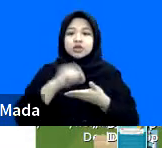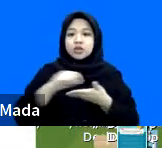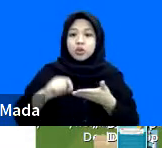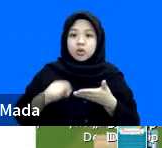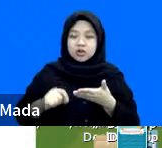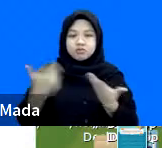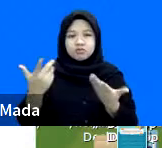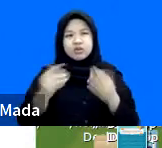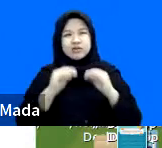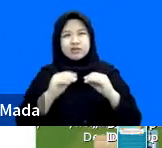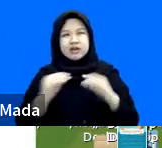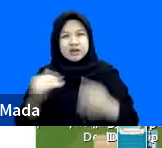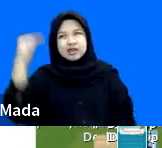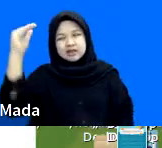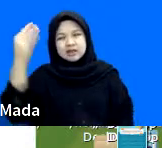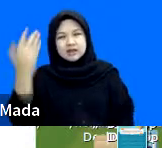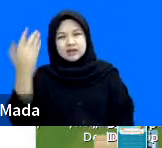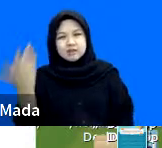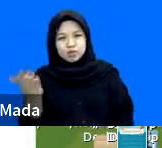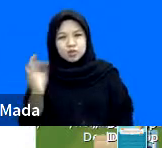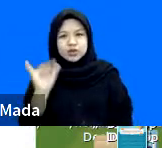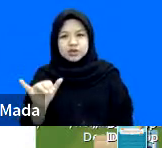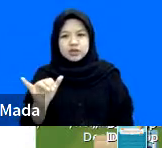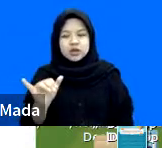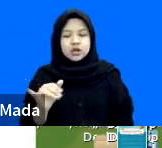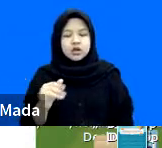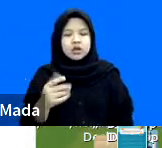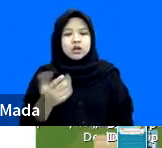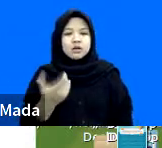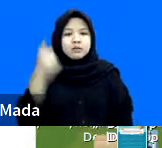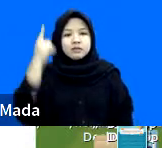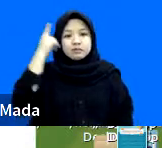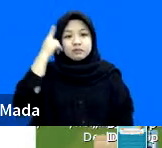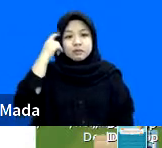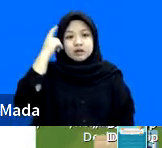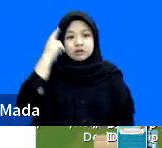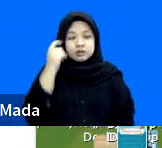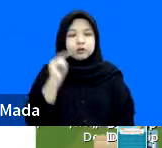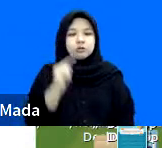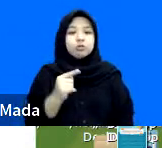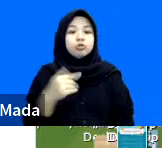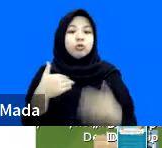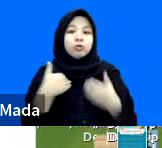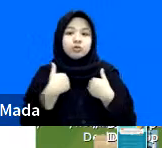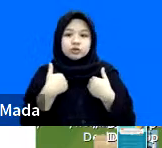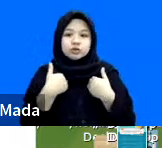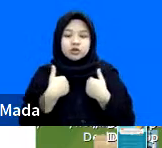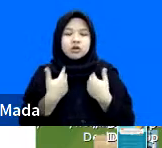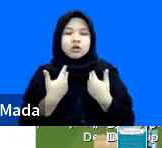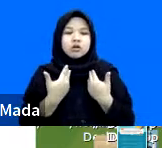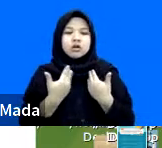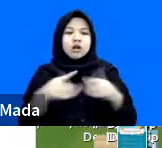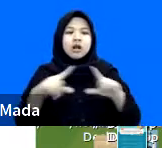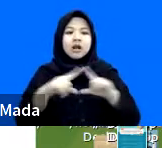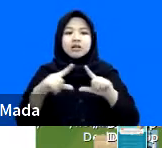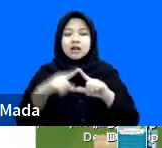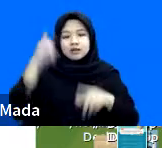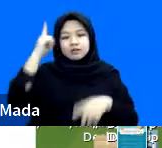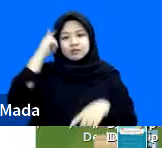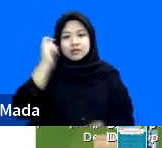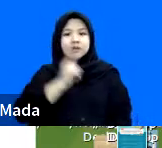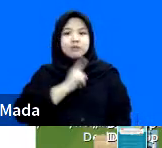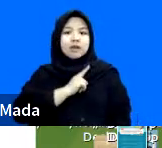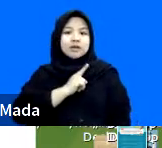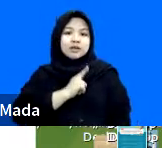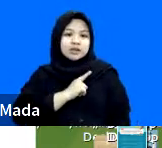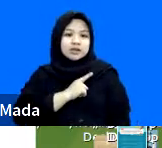that the learners are also adequately equipped to learn by themselves, and therefore some processes, some programs